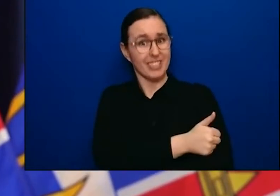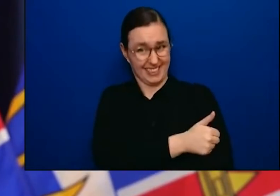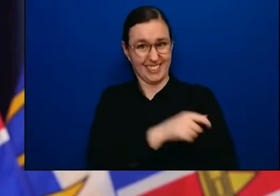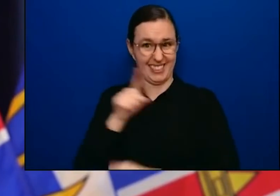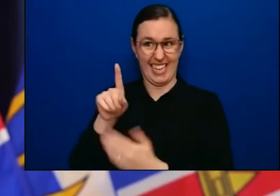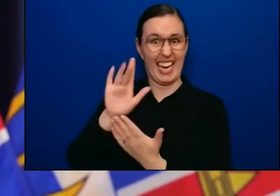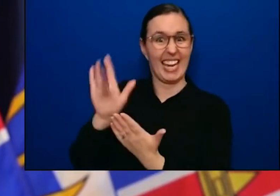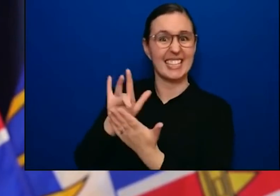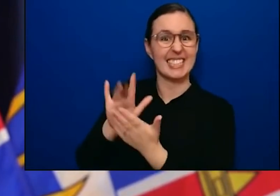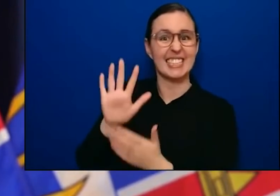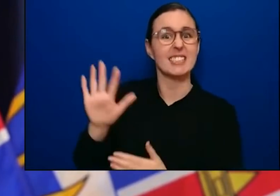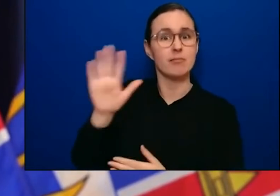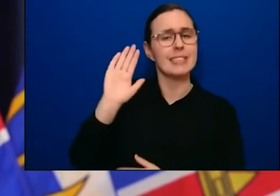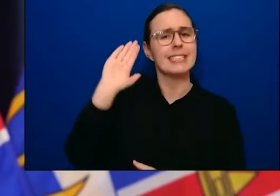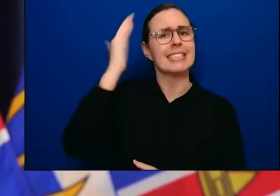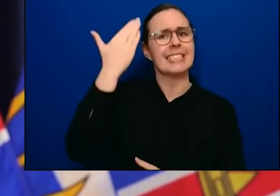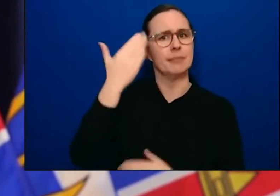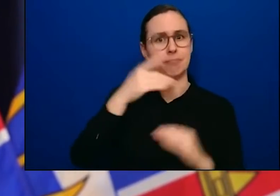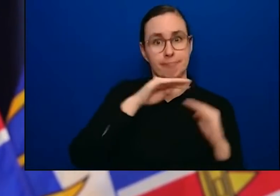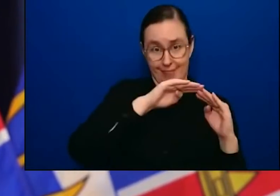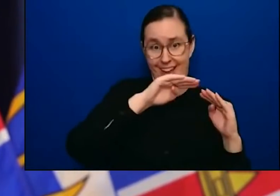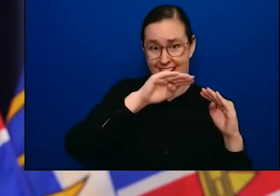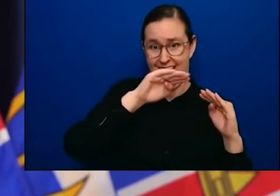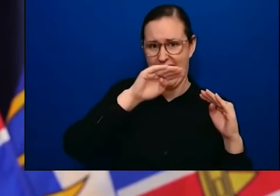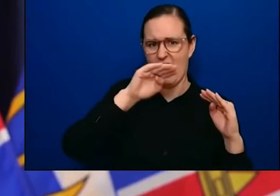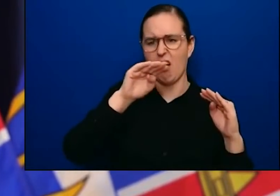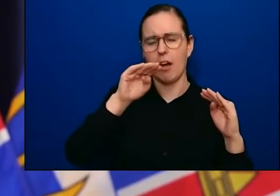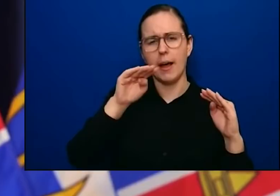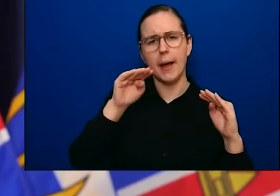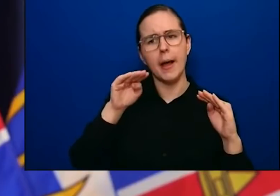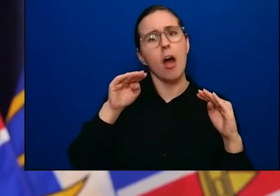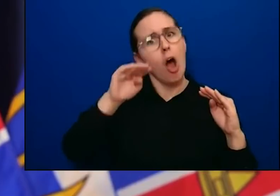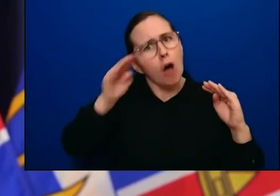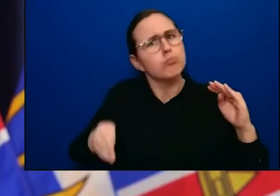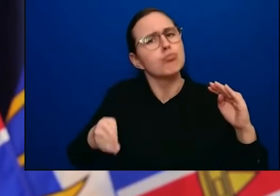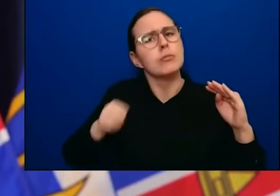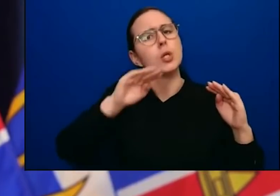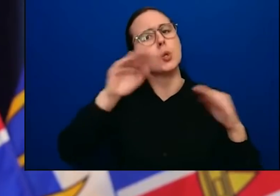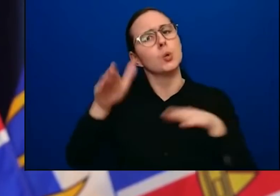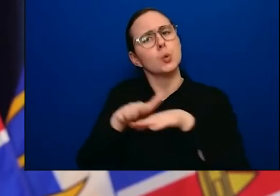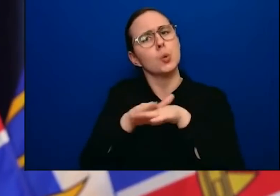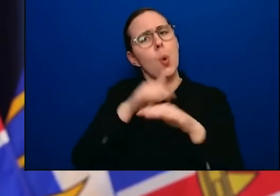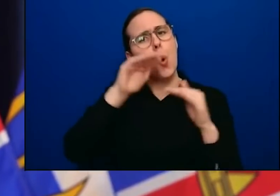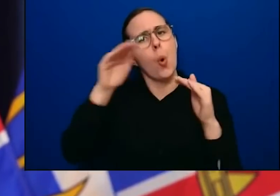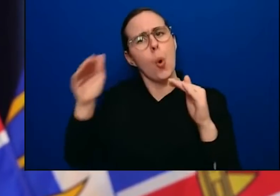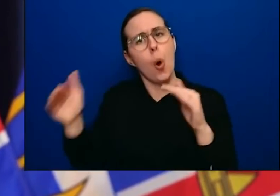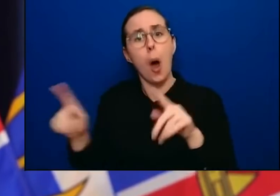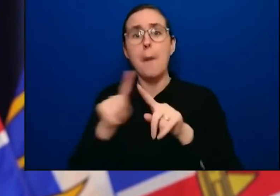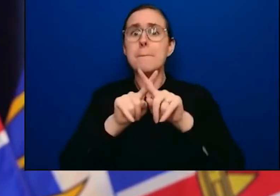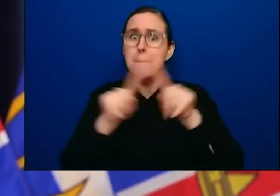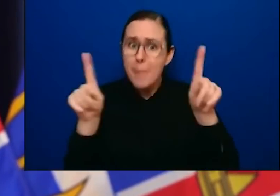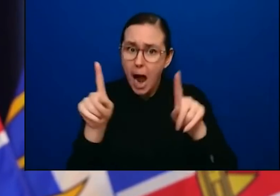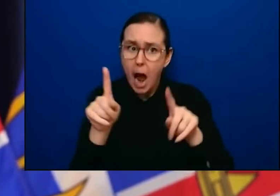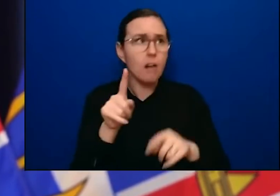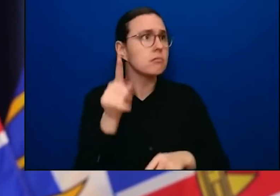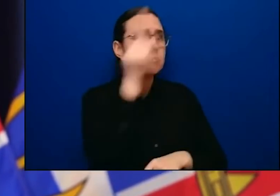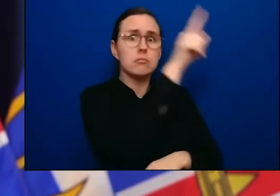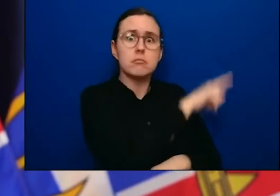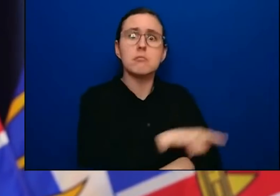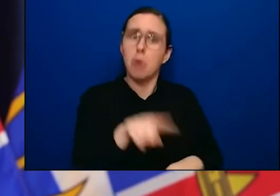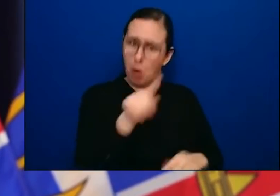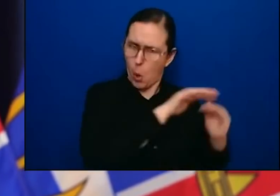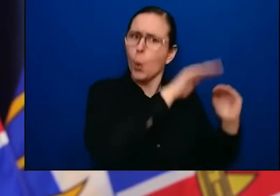the lower mainland? Is this just a factor of it's taking longer to work its way through, or are there other factors